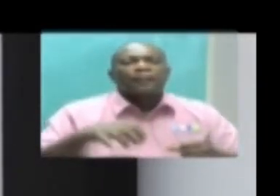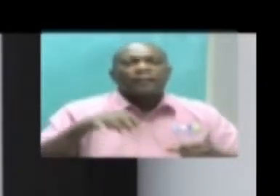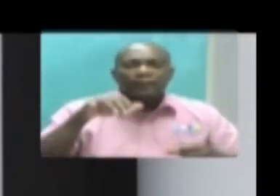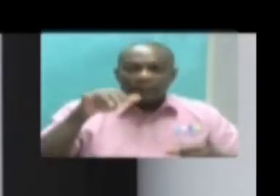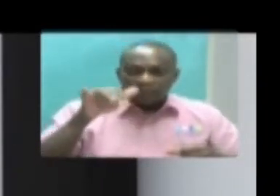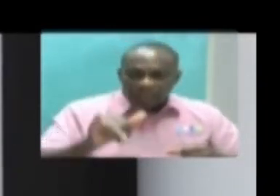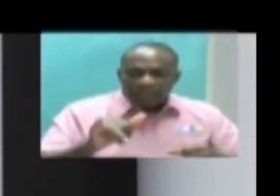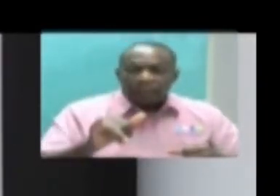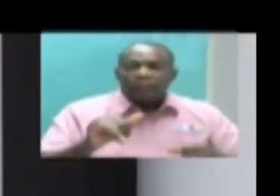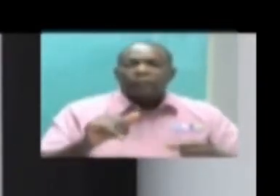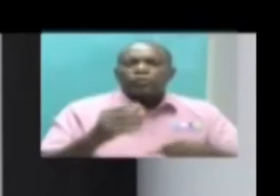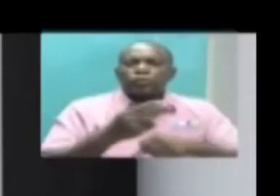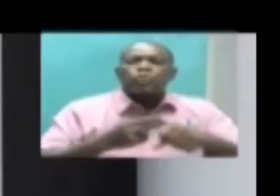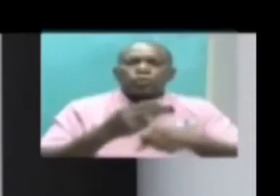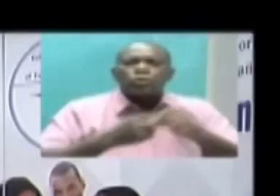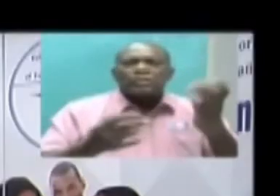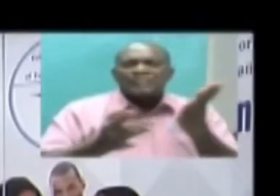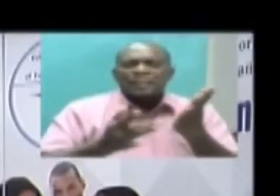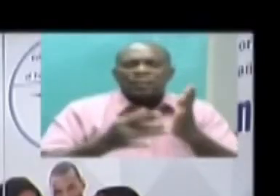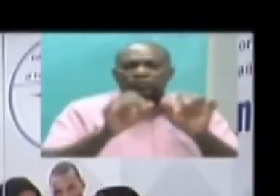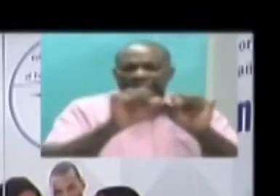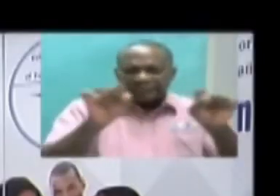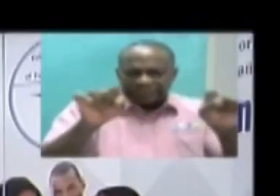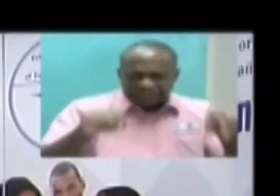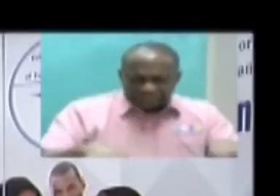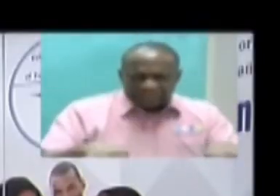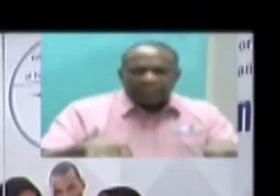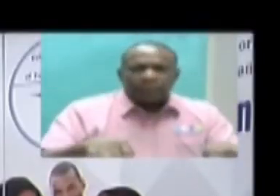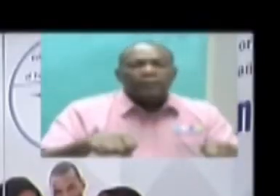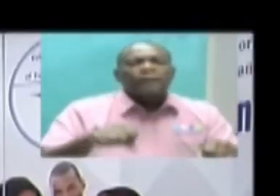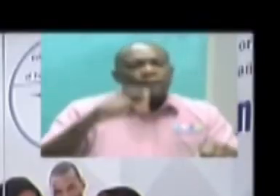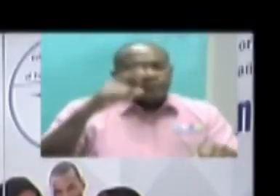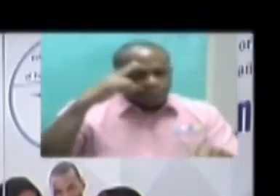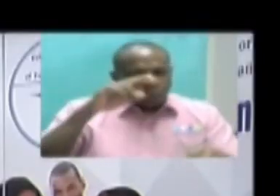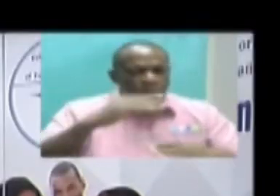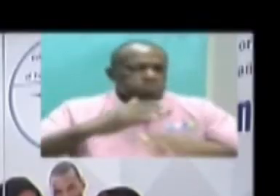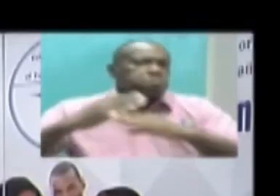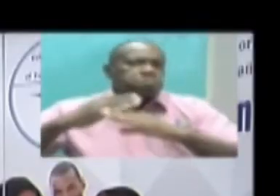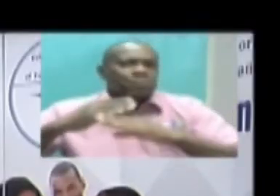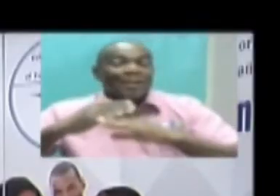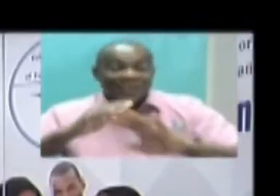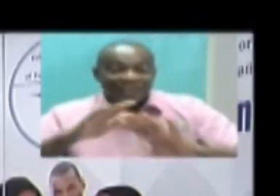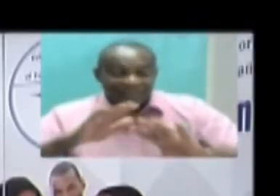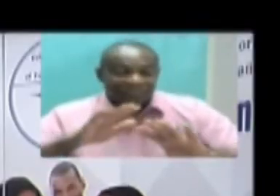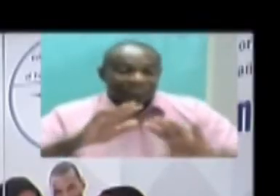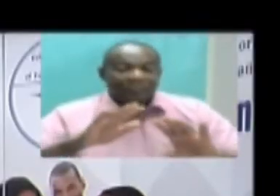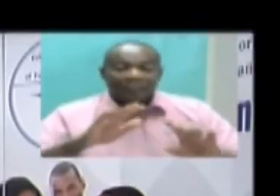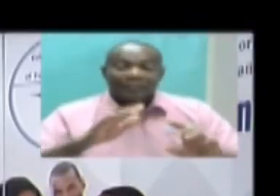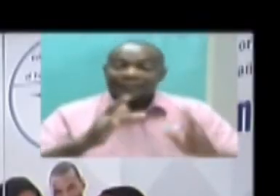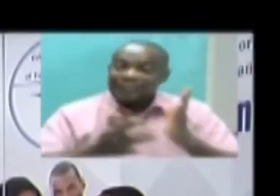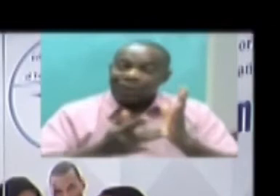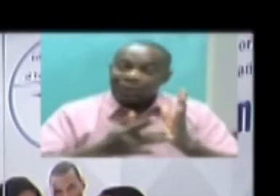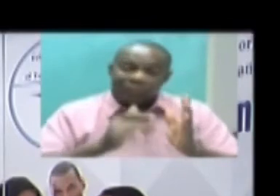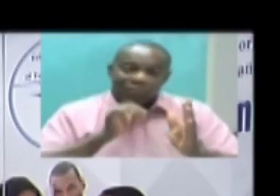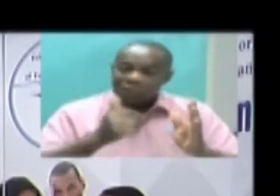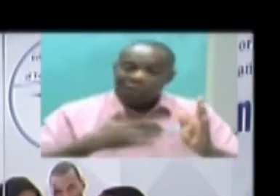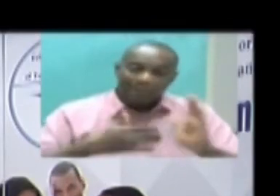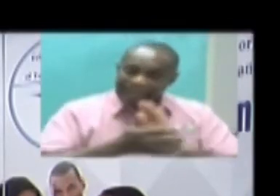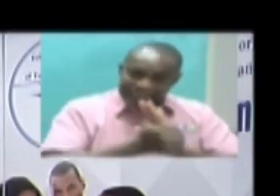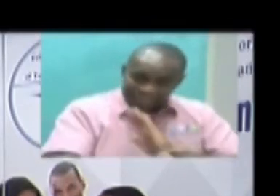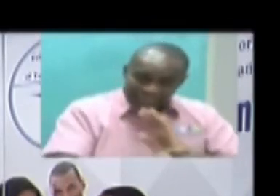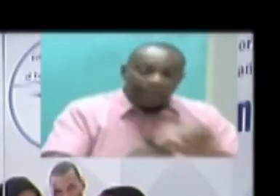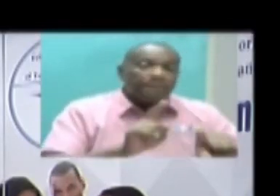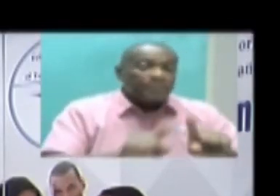right? The monitors and so on. I'm losing my words because technology is not my favorite thing, right? Those things are necessary, but they must sit within a